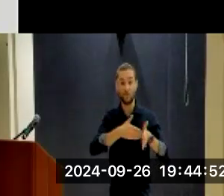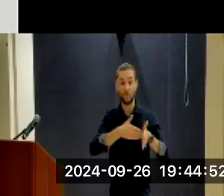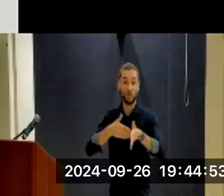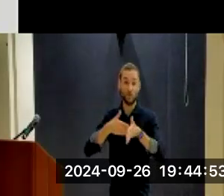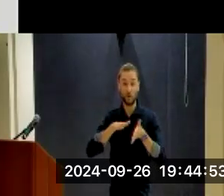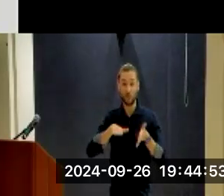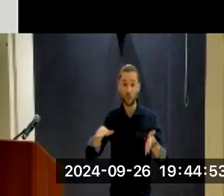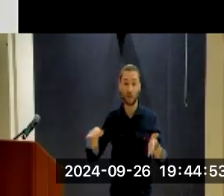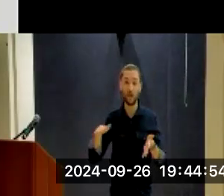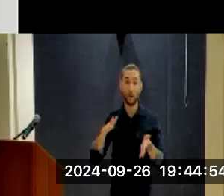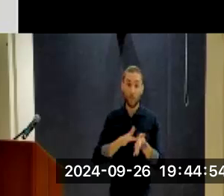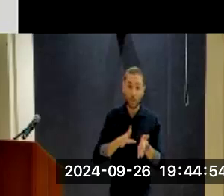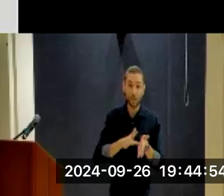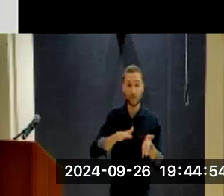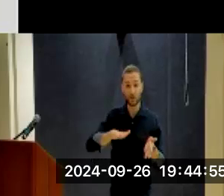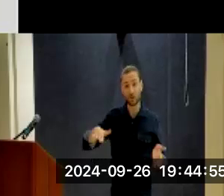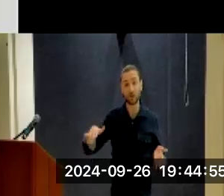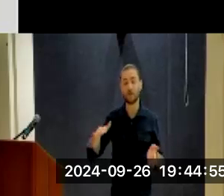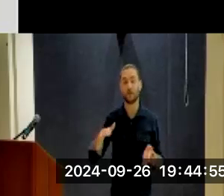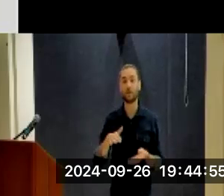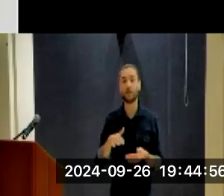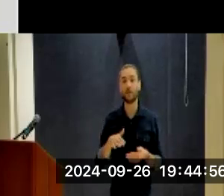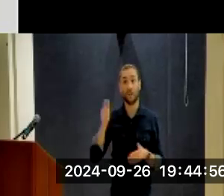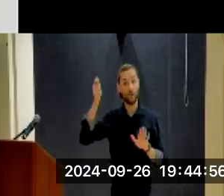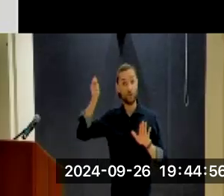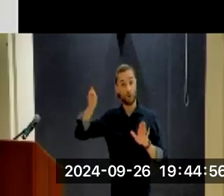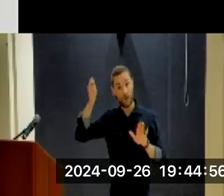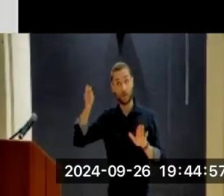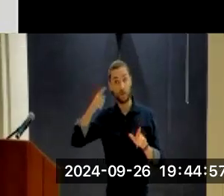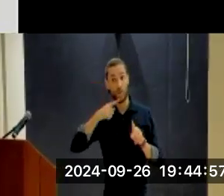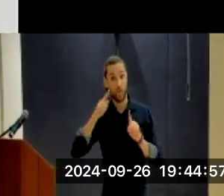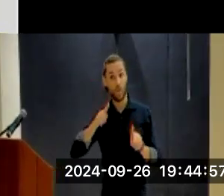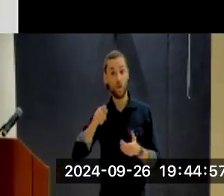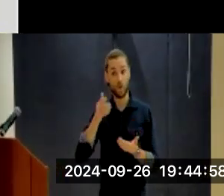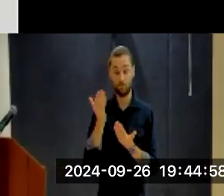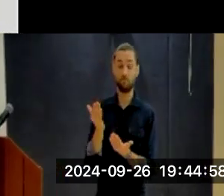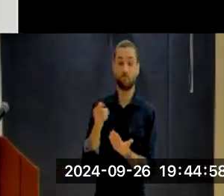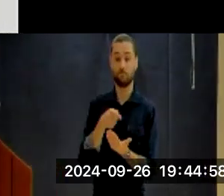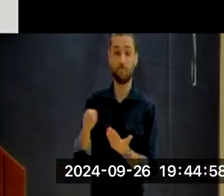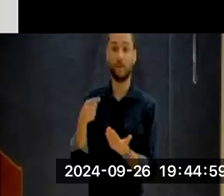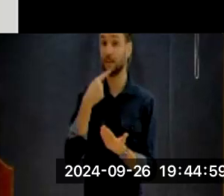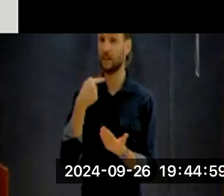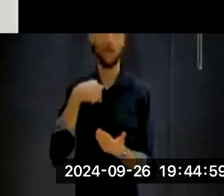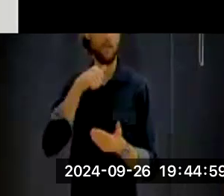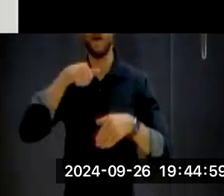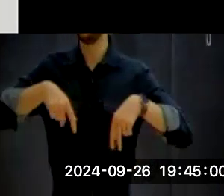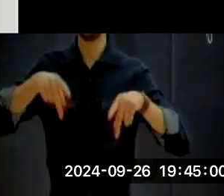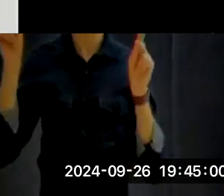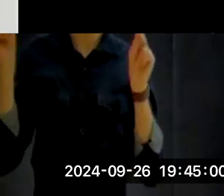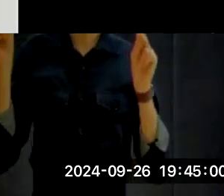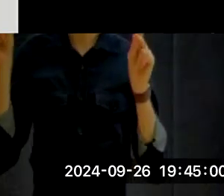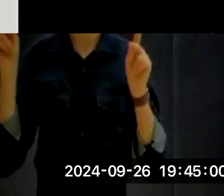abusing children. The judge in his order says that I am not allowed to,